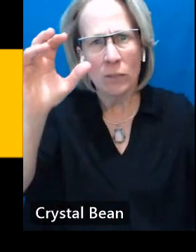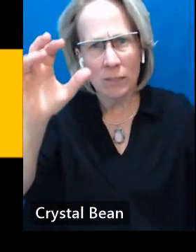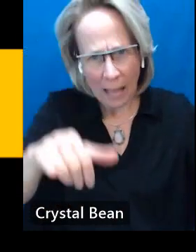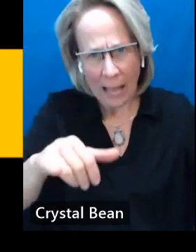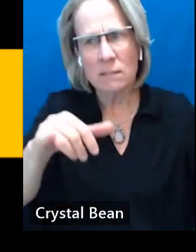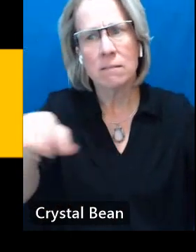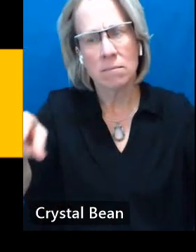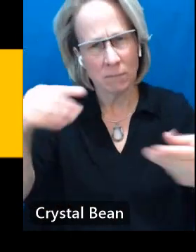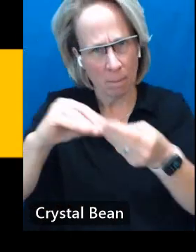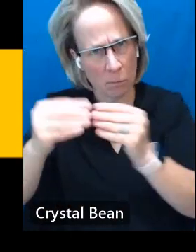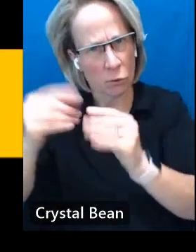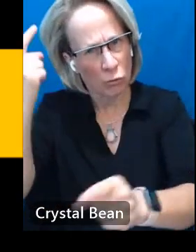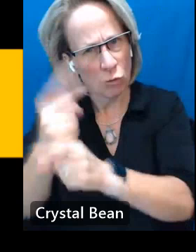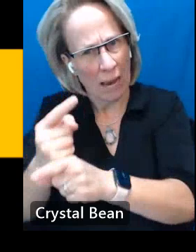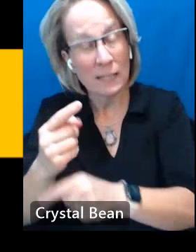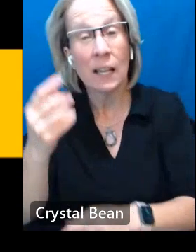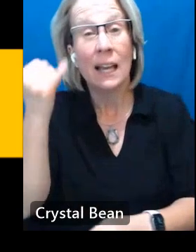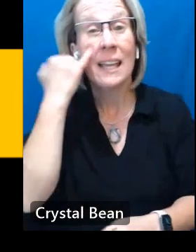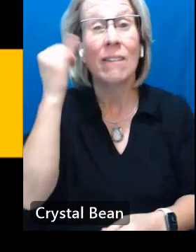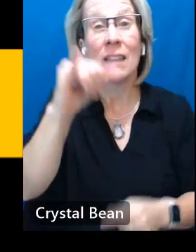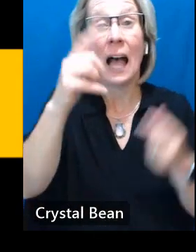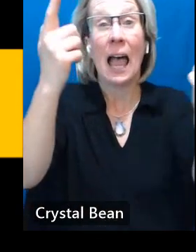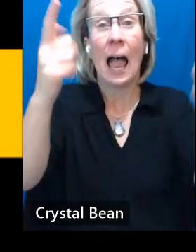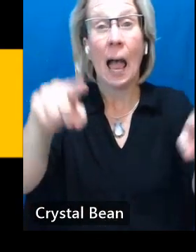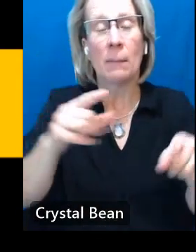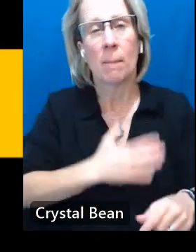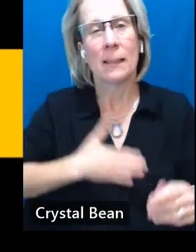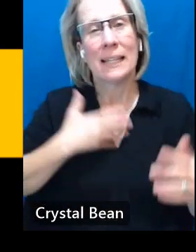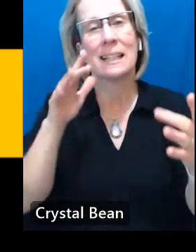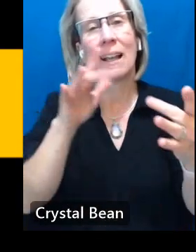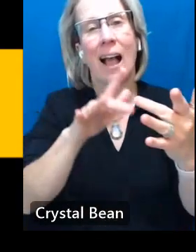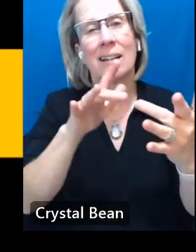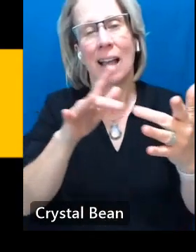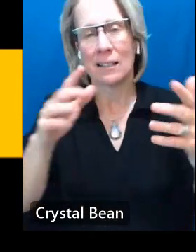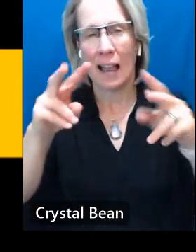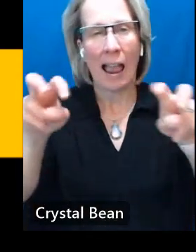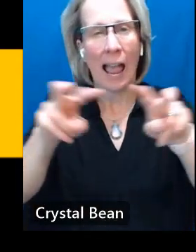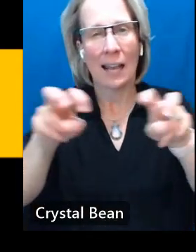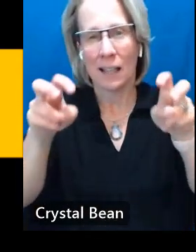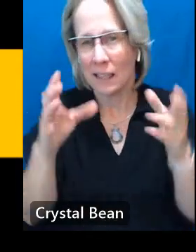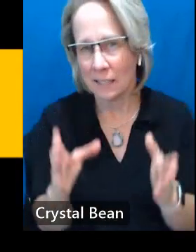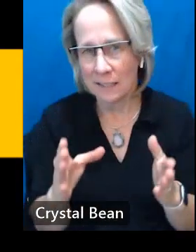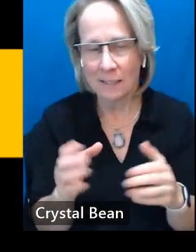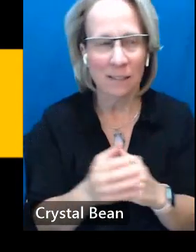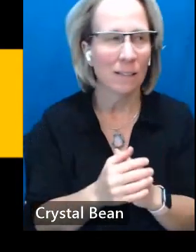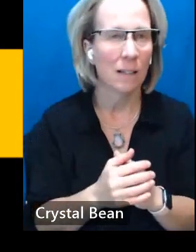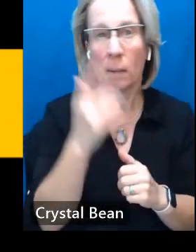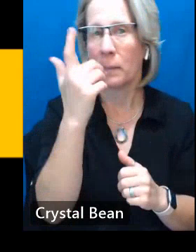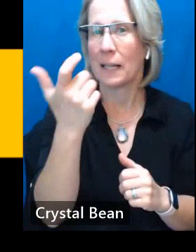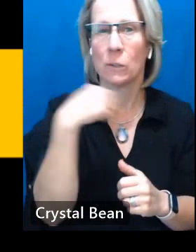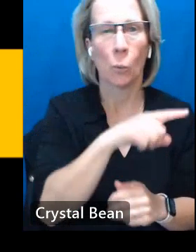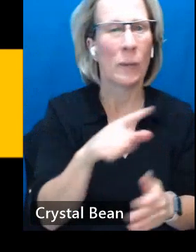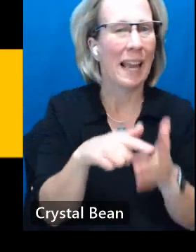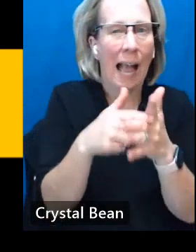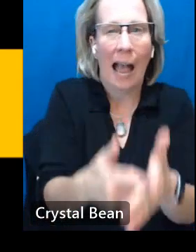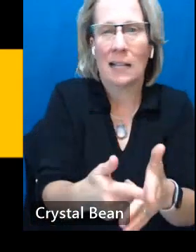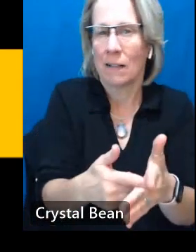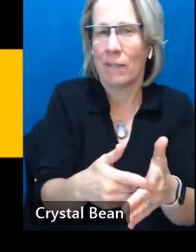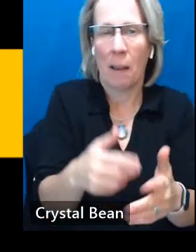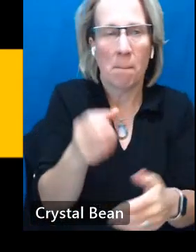If that happens, please contact your analyst. It might be something, we activate hundreds of these codes every single